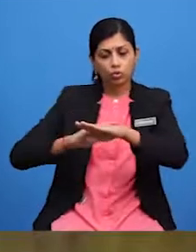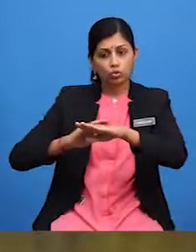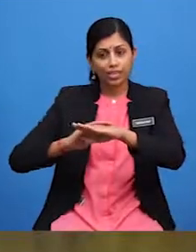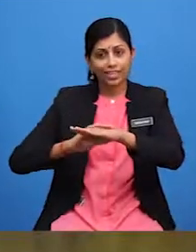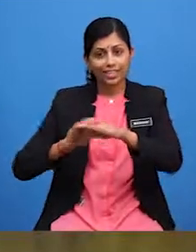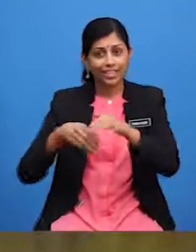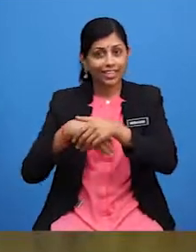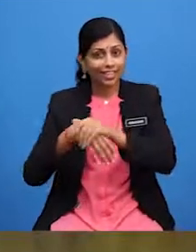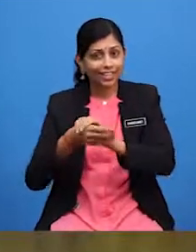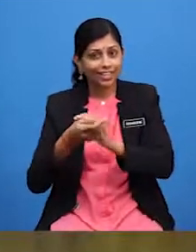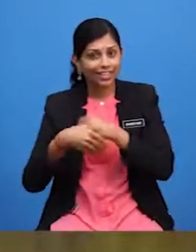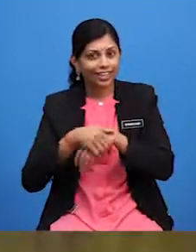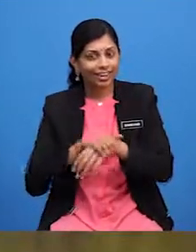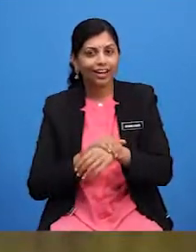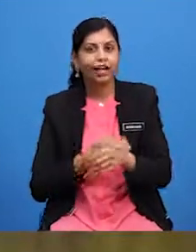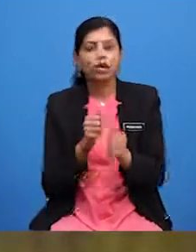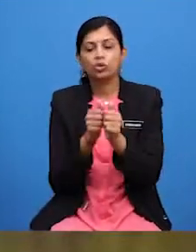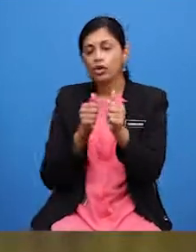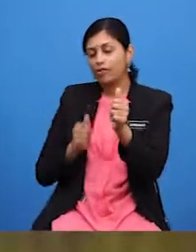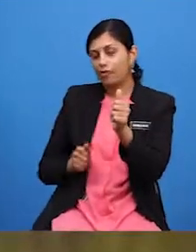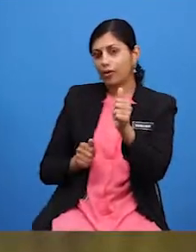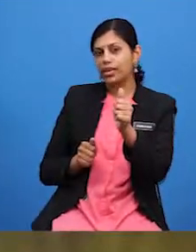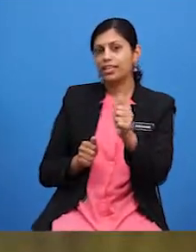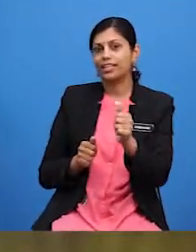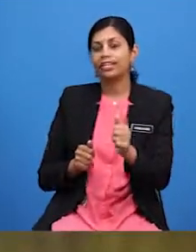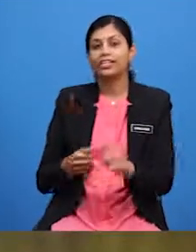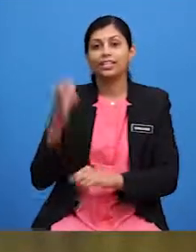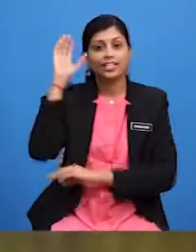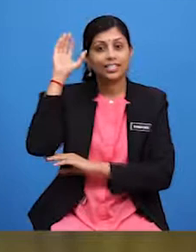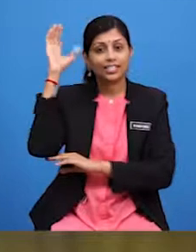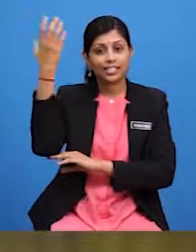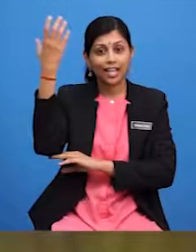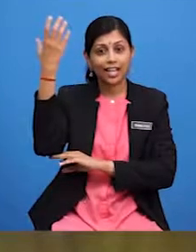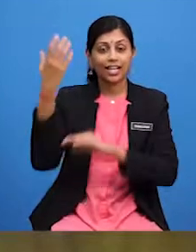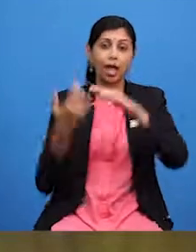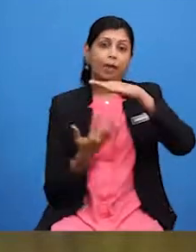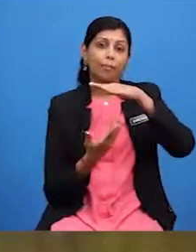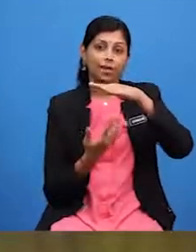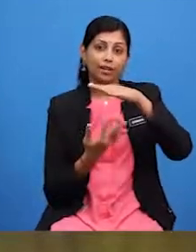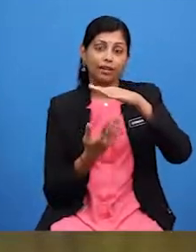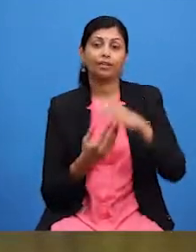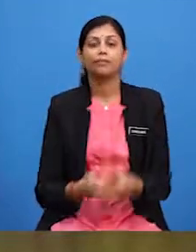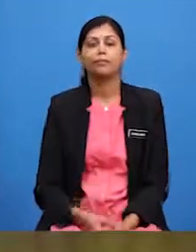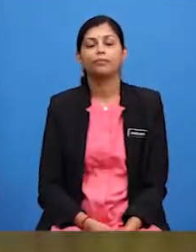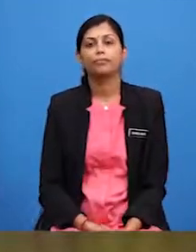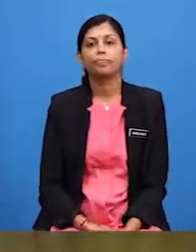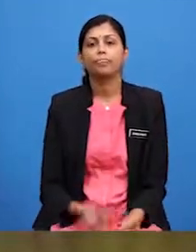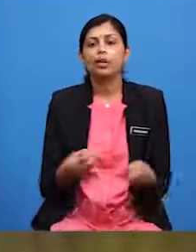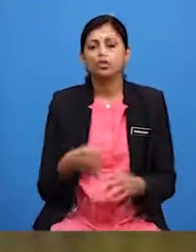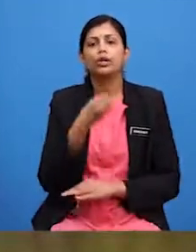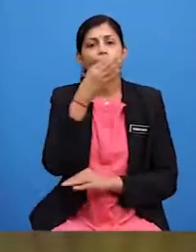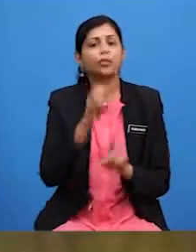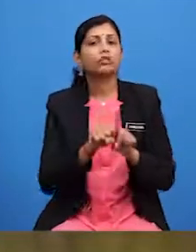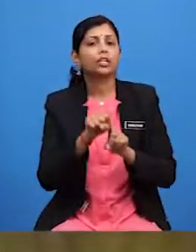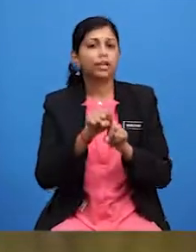are out in the desert or the outback. Furthermore, it's already mentioned that the temperatures in